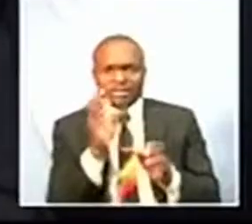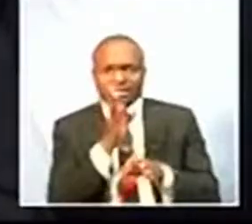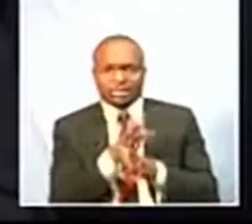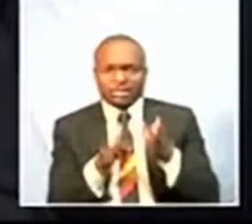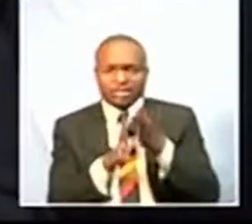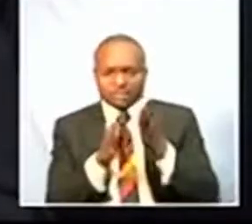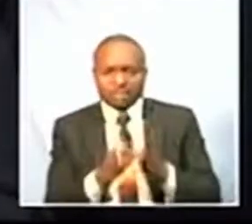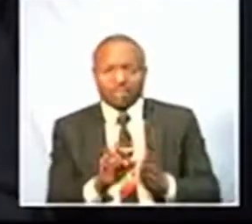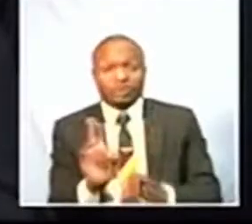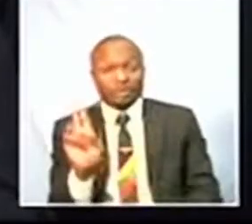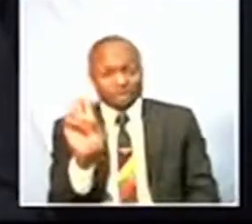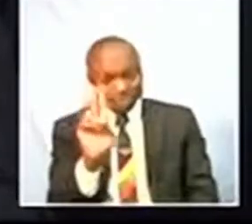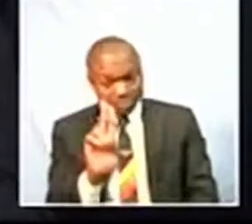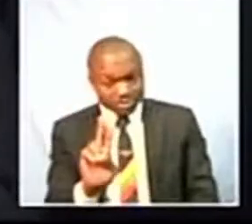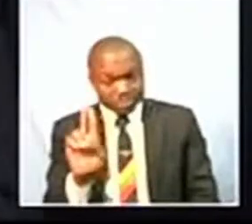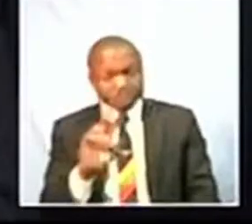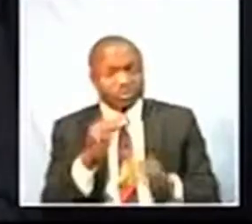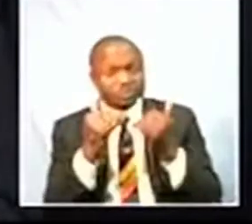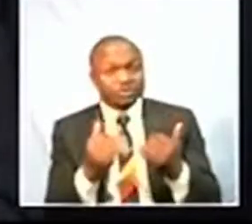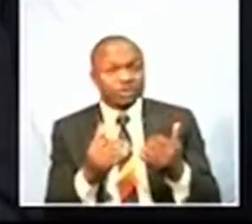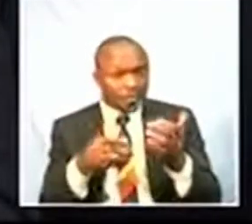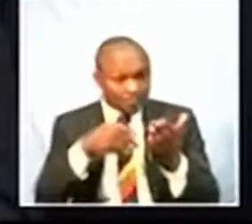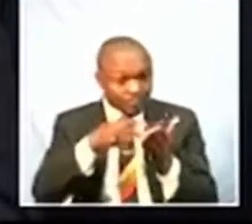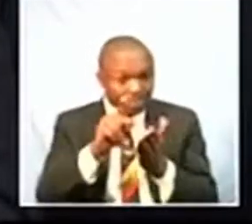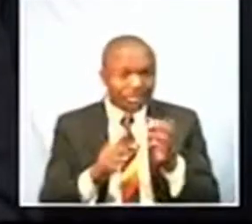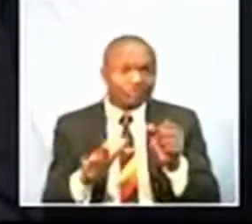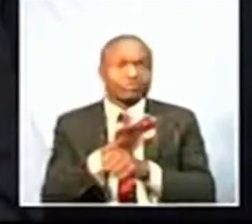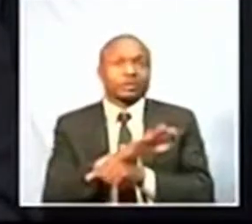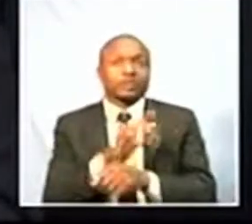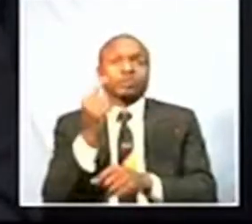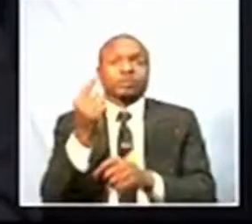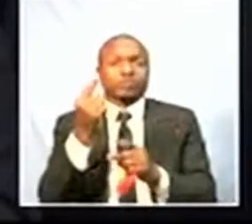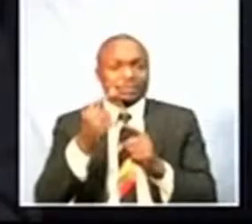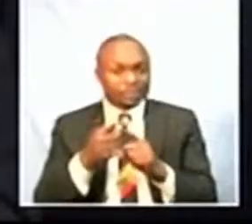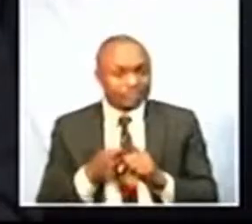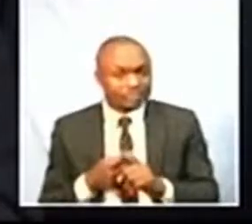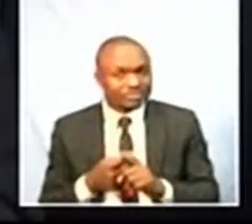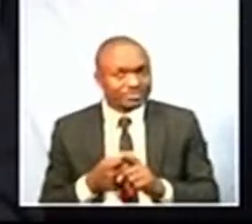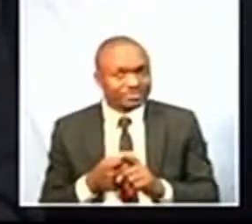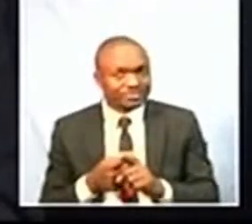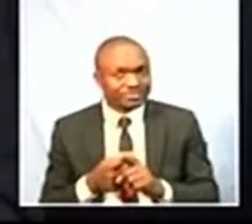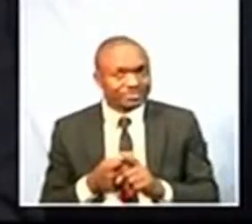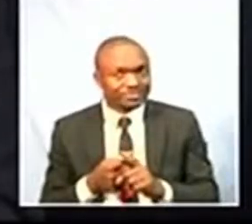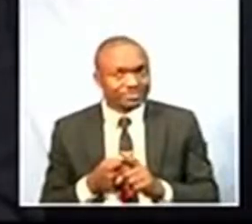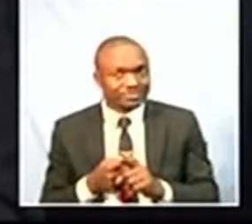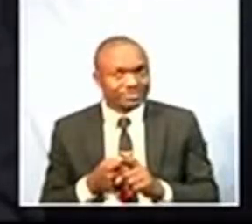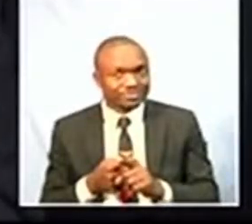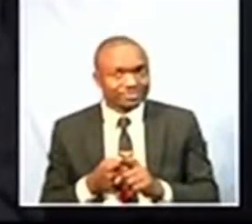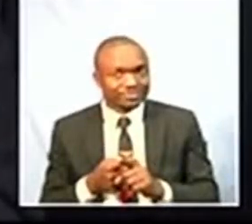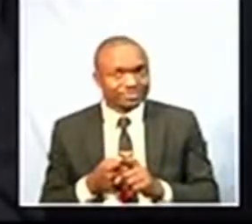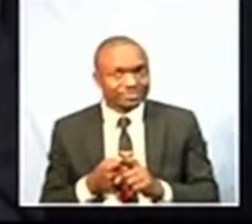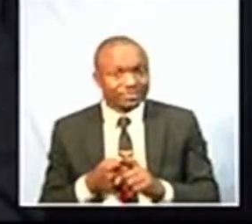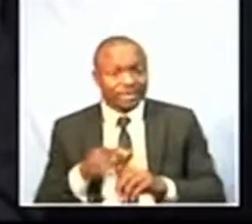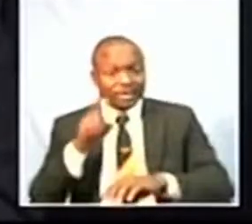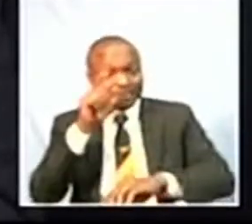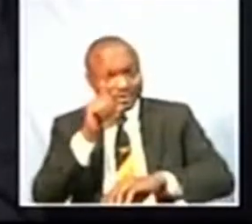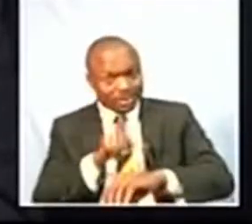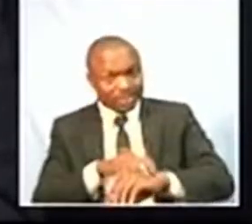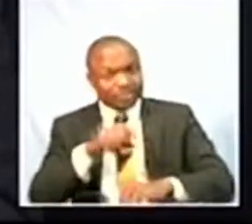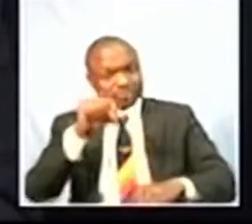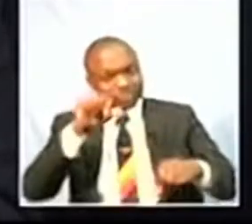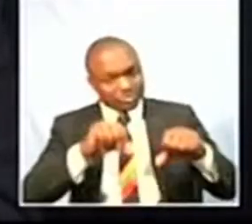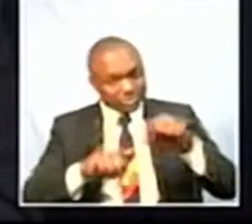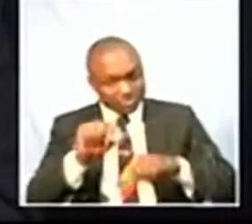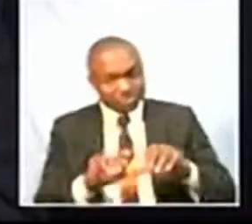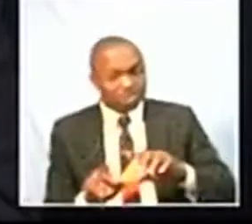Because he was paid in full within 1 month. And the time that the auditors went